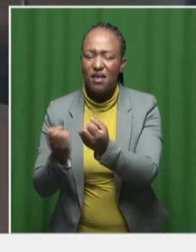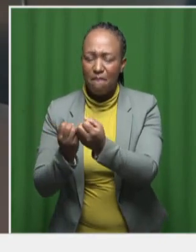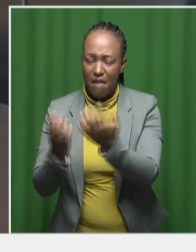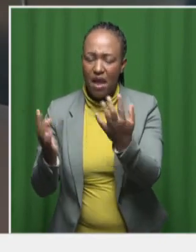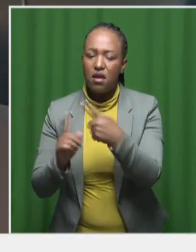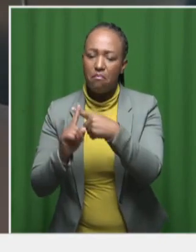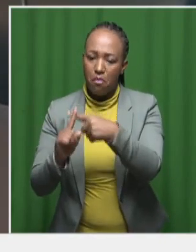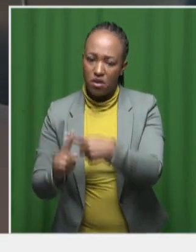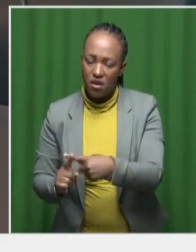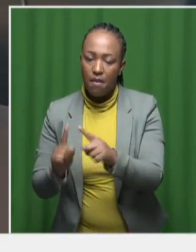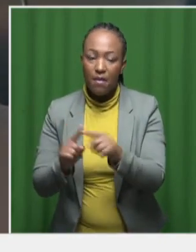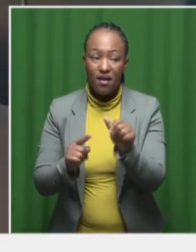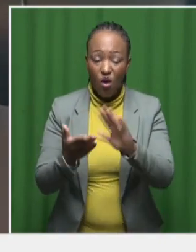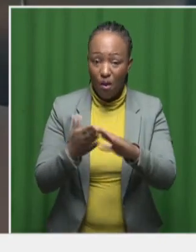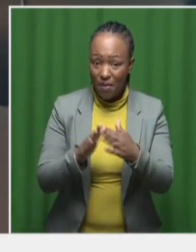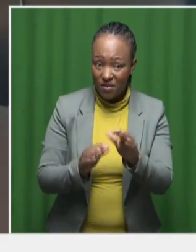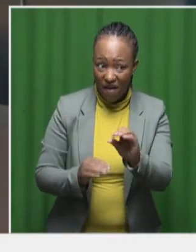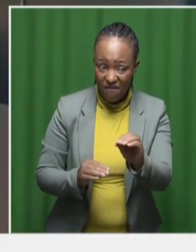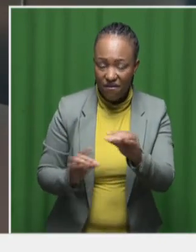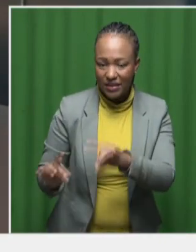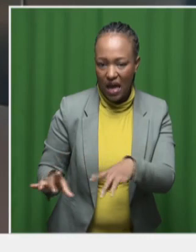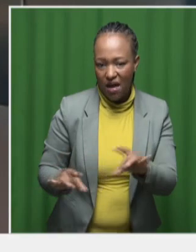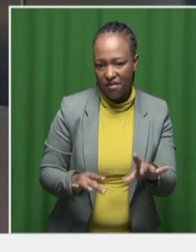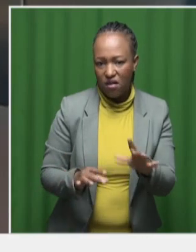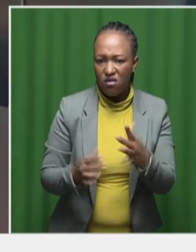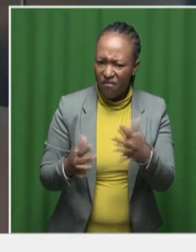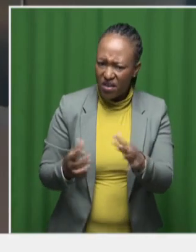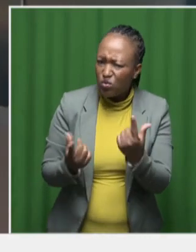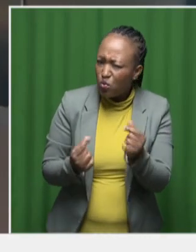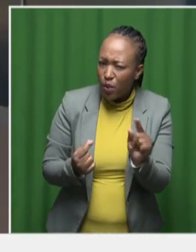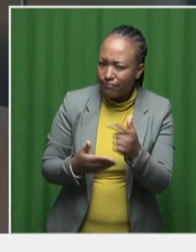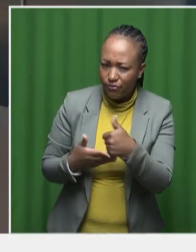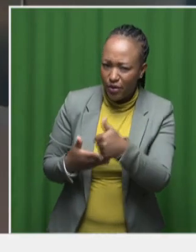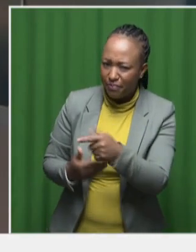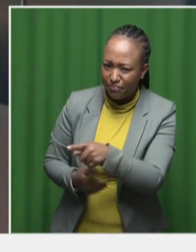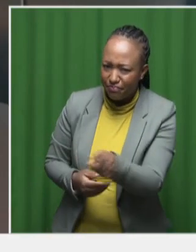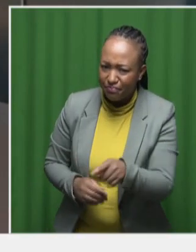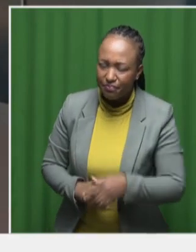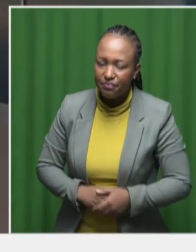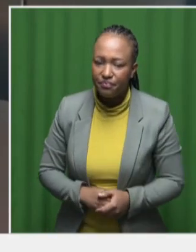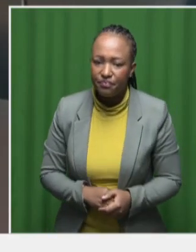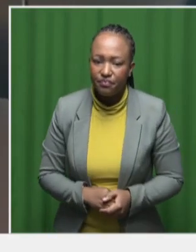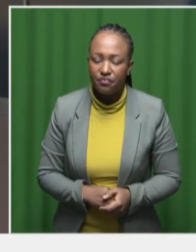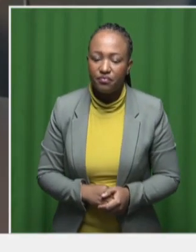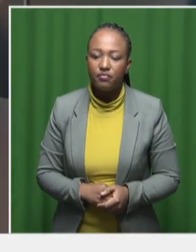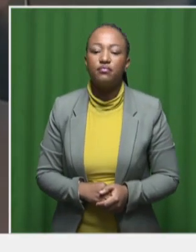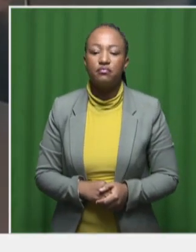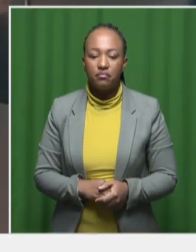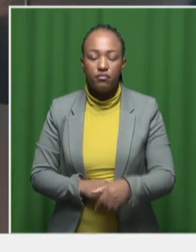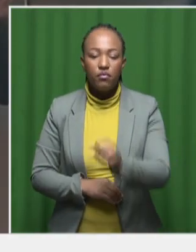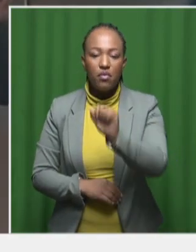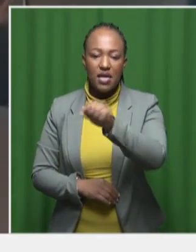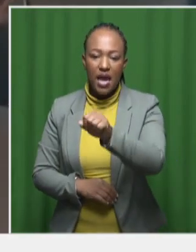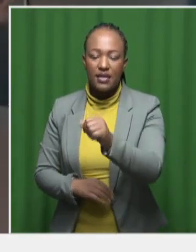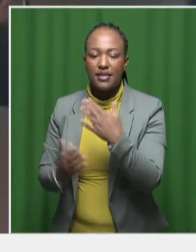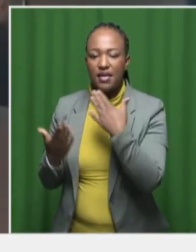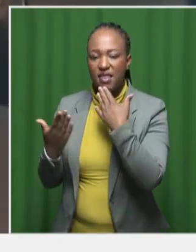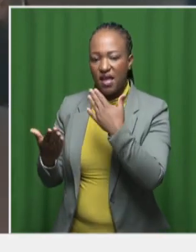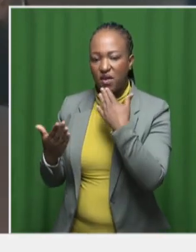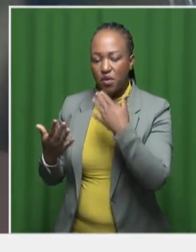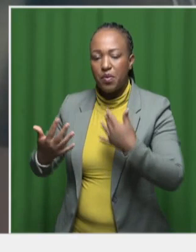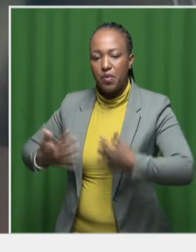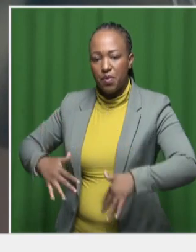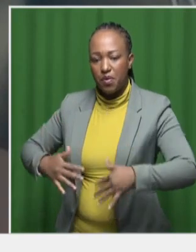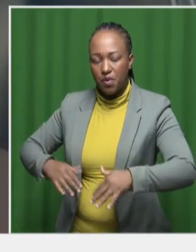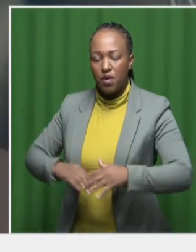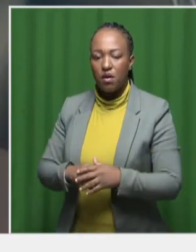still communities that are suffering right now. What's being done to help them? Yes, thank you very much. If we look at the magnitude